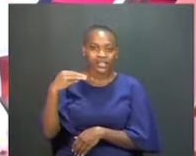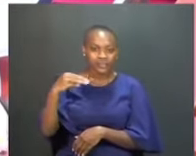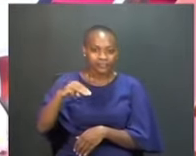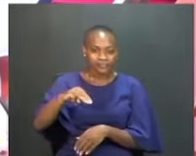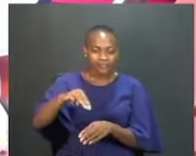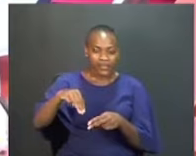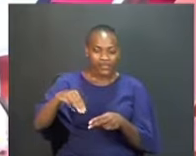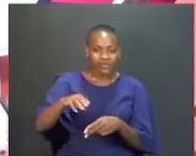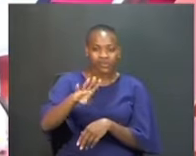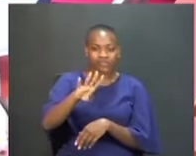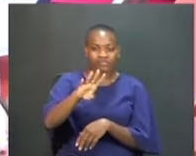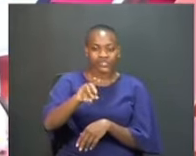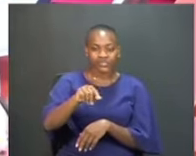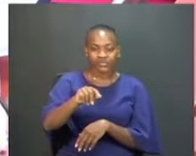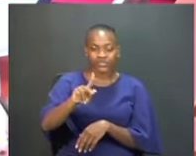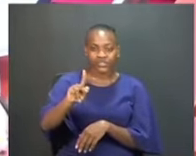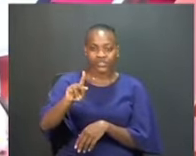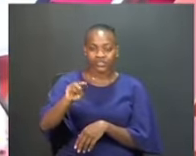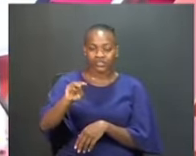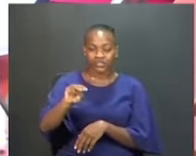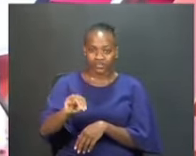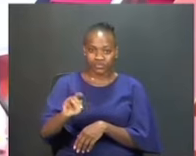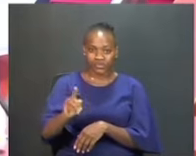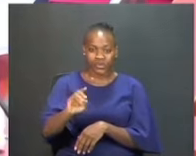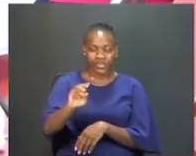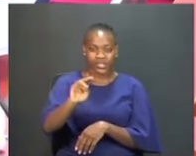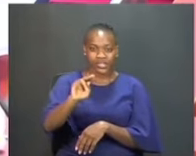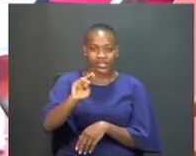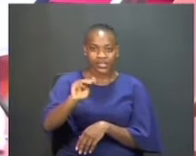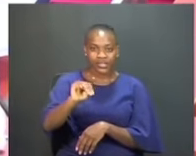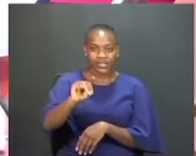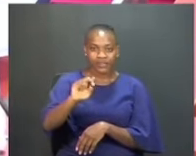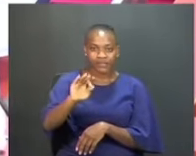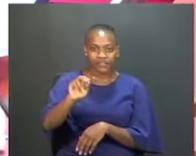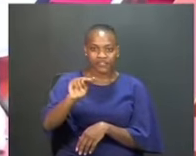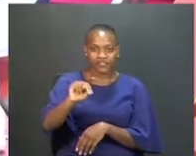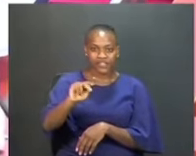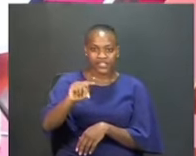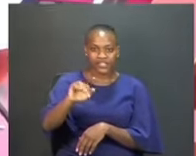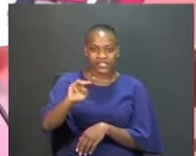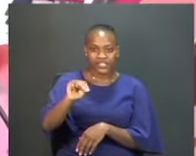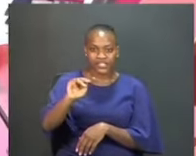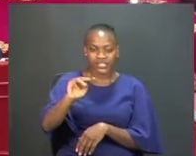42.663 kilometer 2 in the Infantiman district in the Central Region.